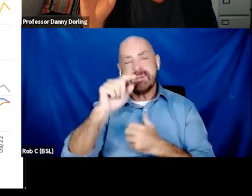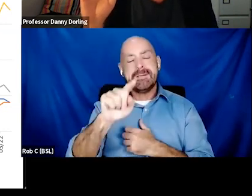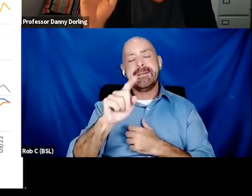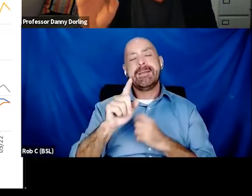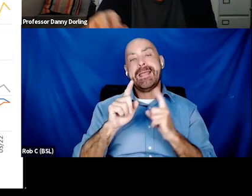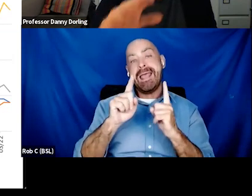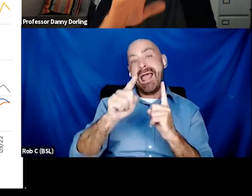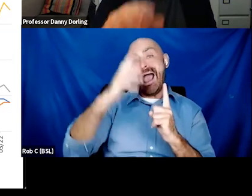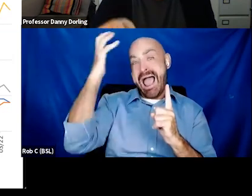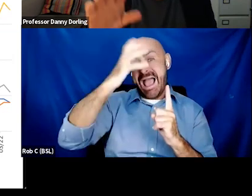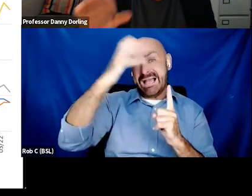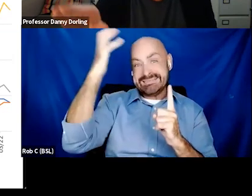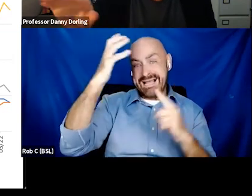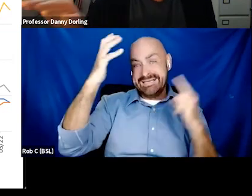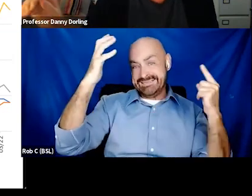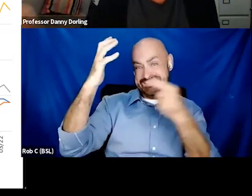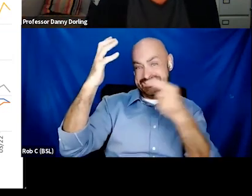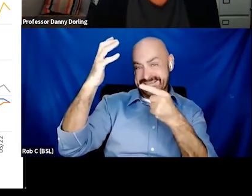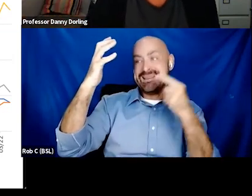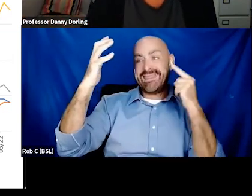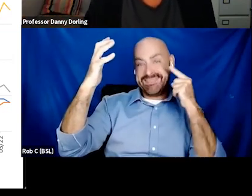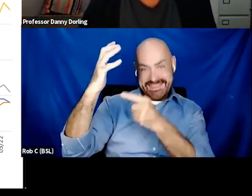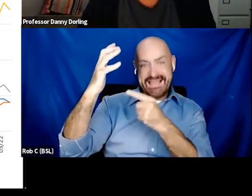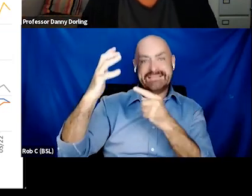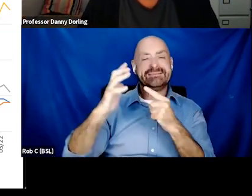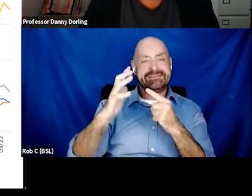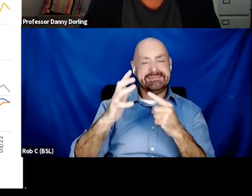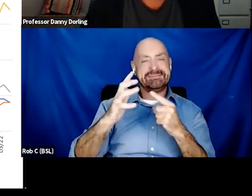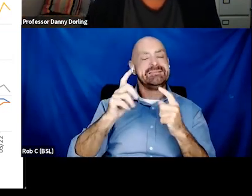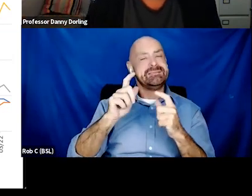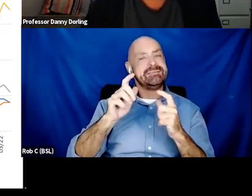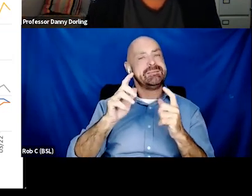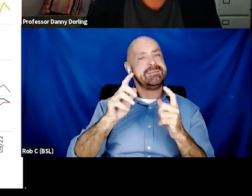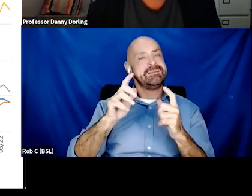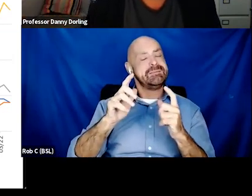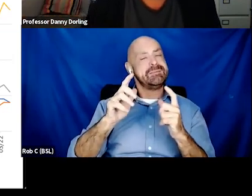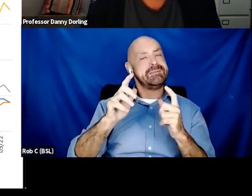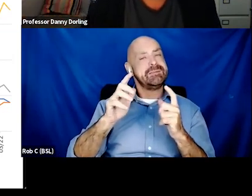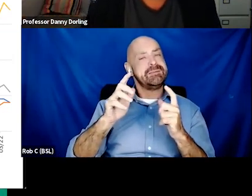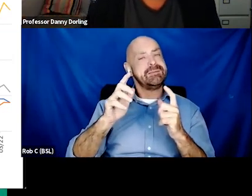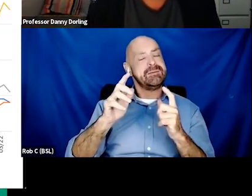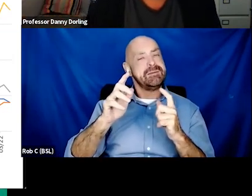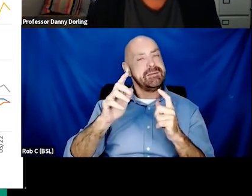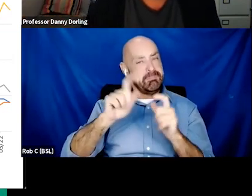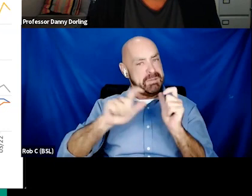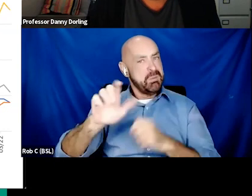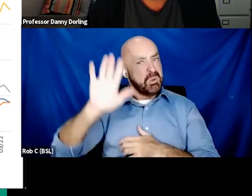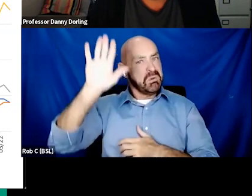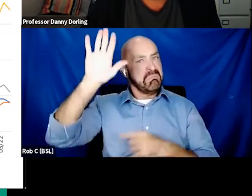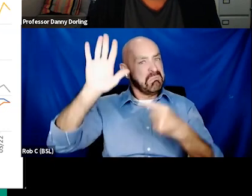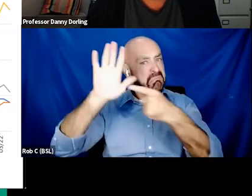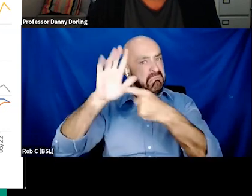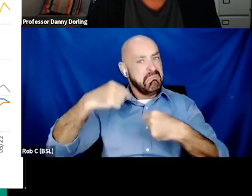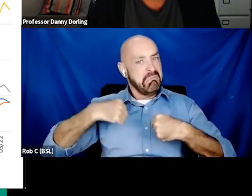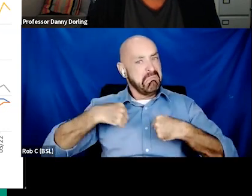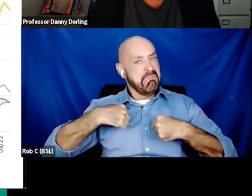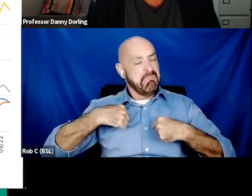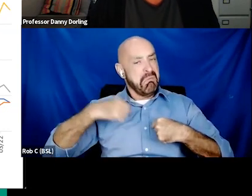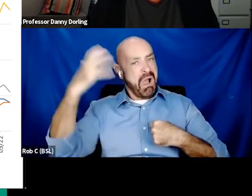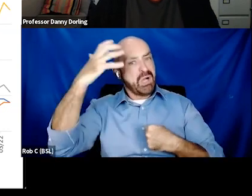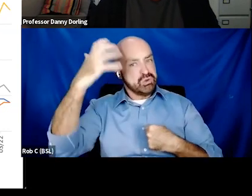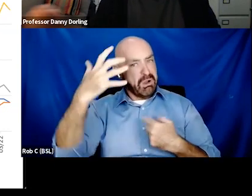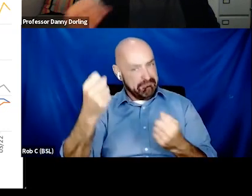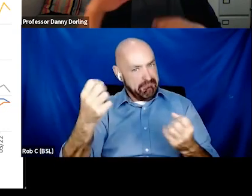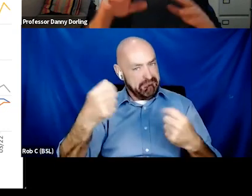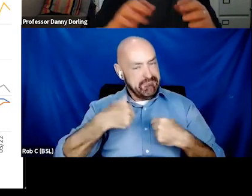anxiety, which people were more happy to say that they were unusually anxious compared